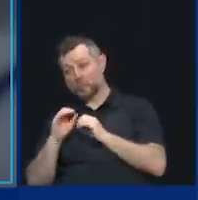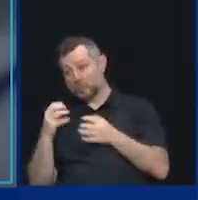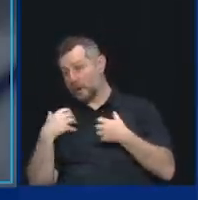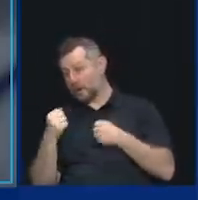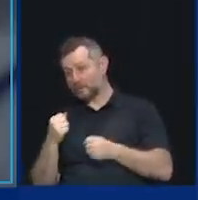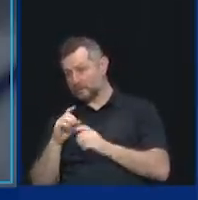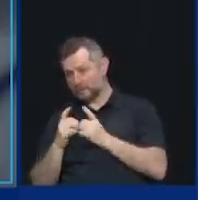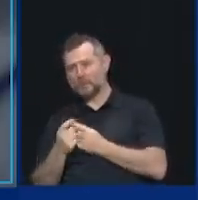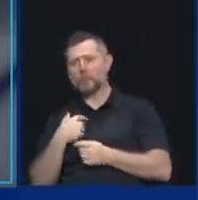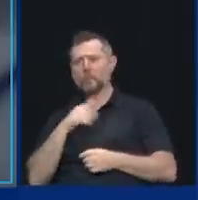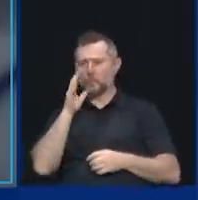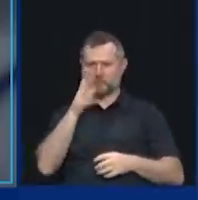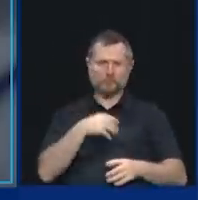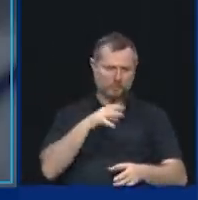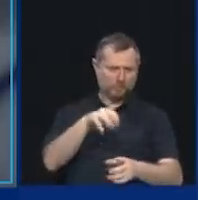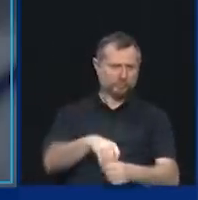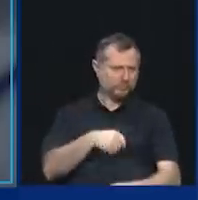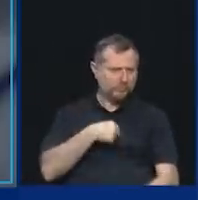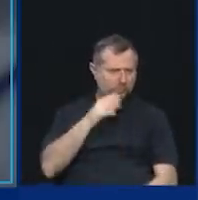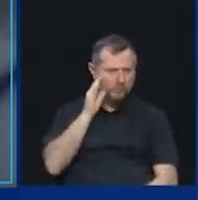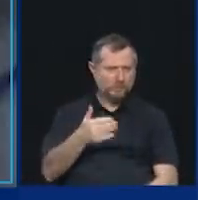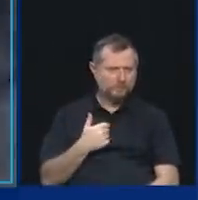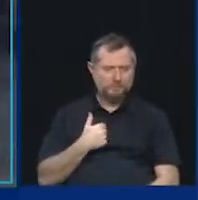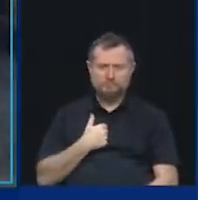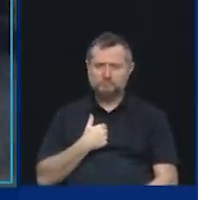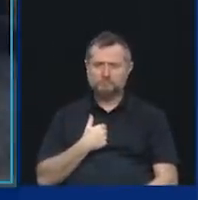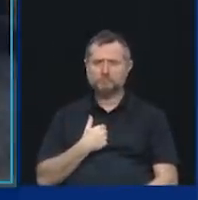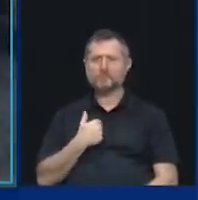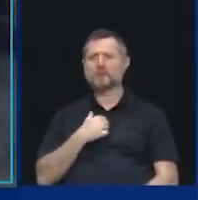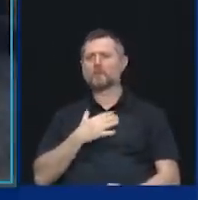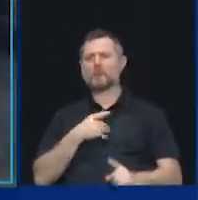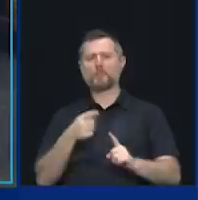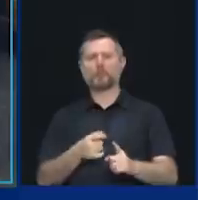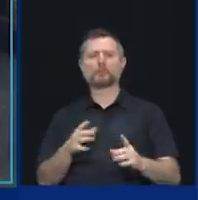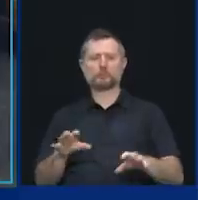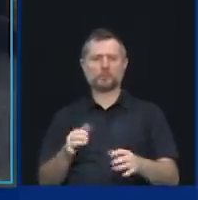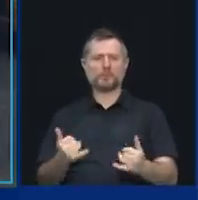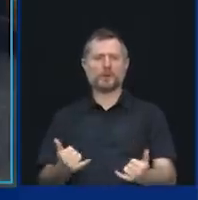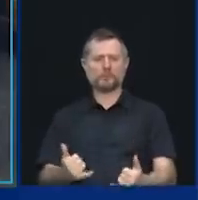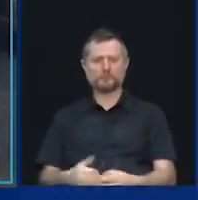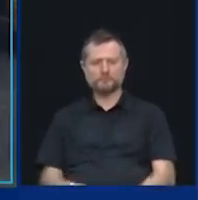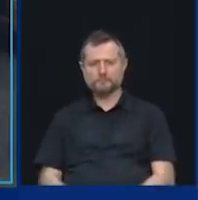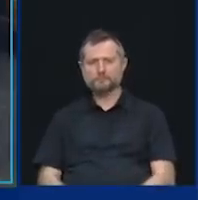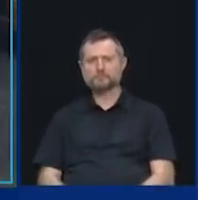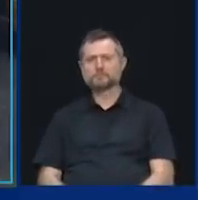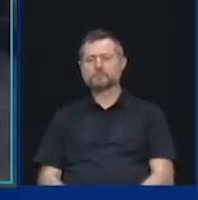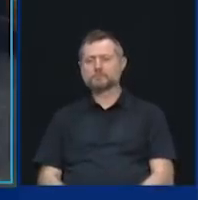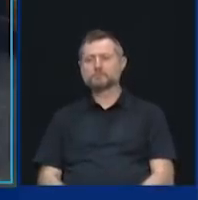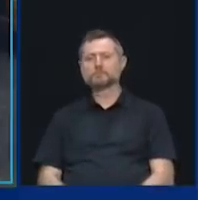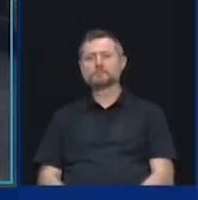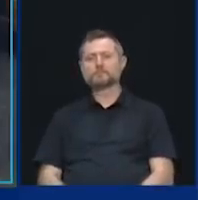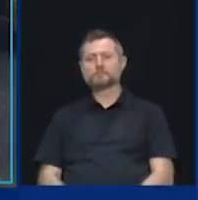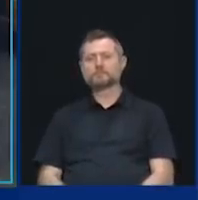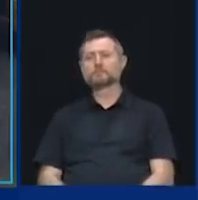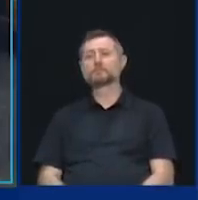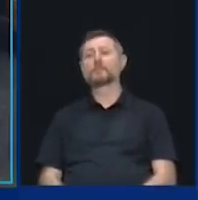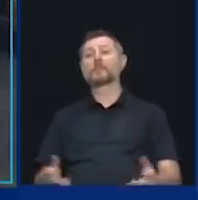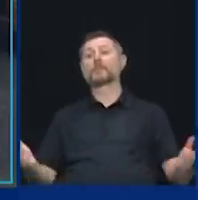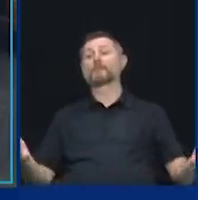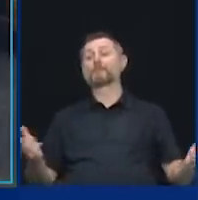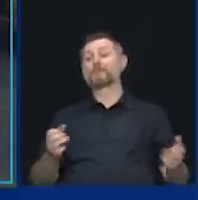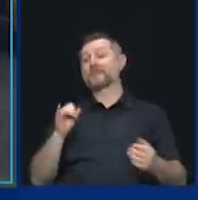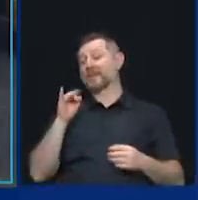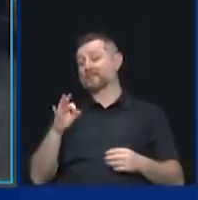do it. But get it done now. It's a golden opportunity. And the world